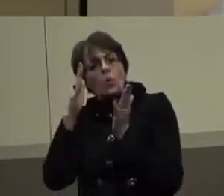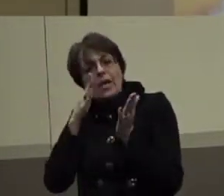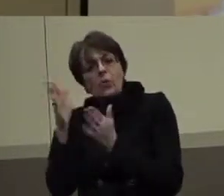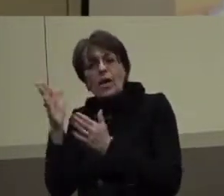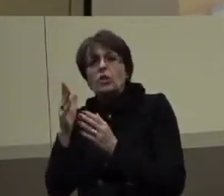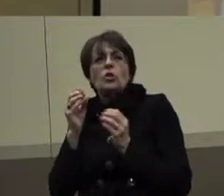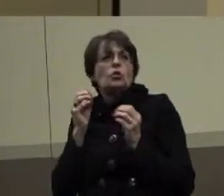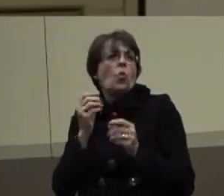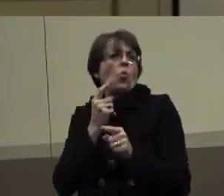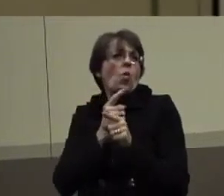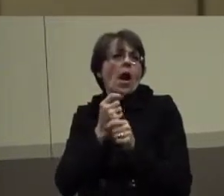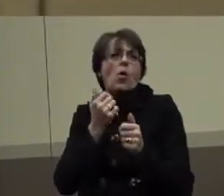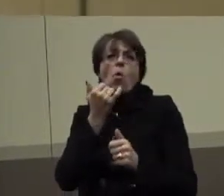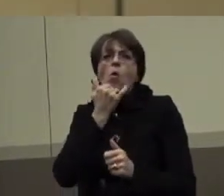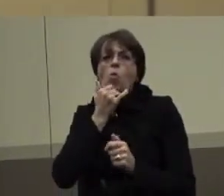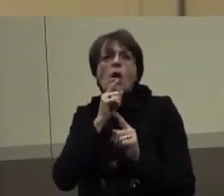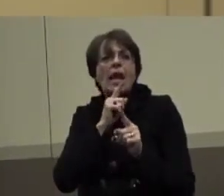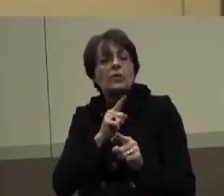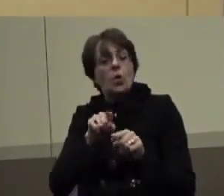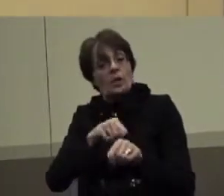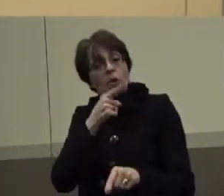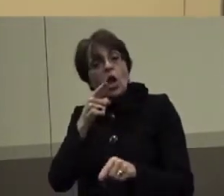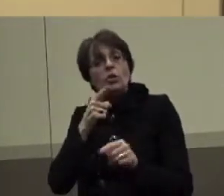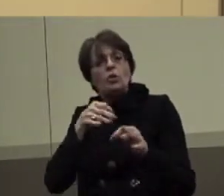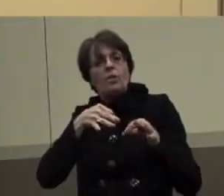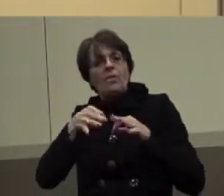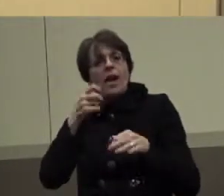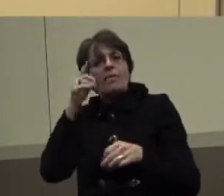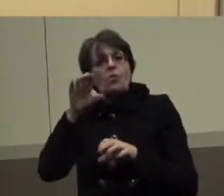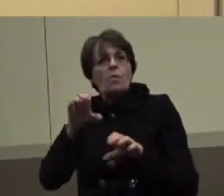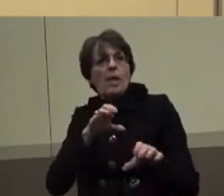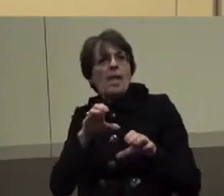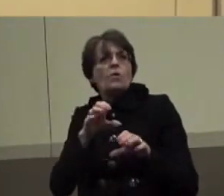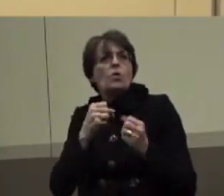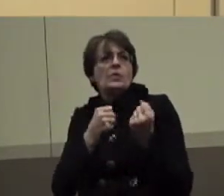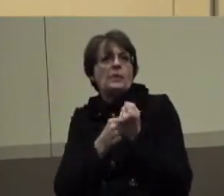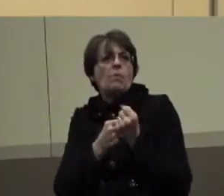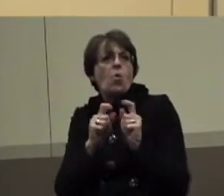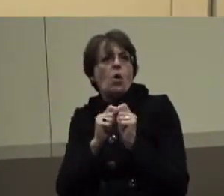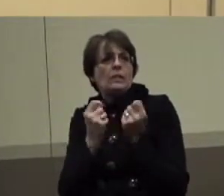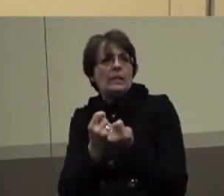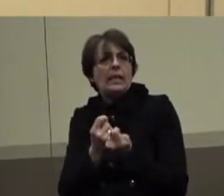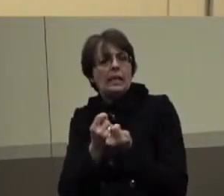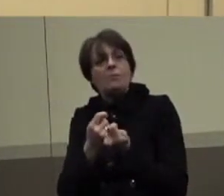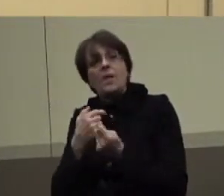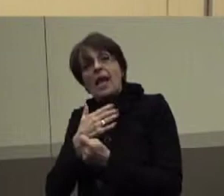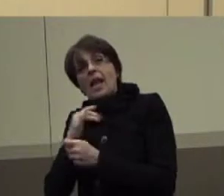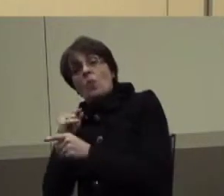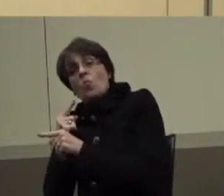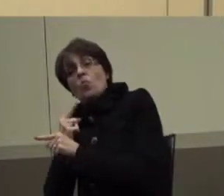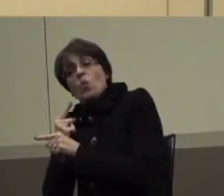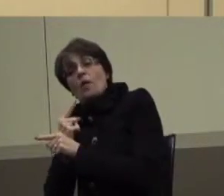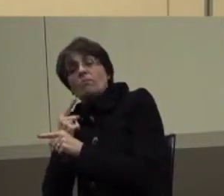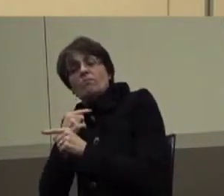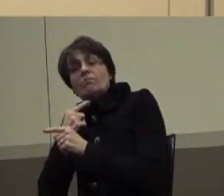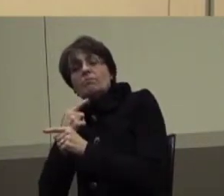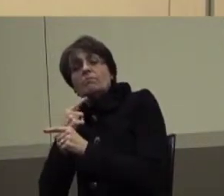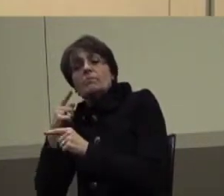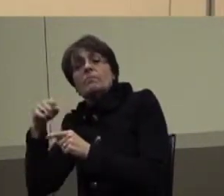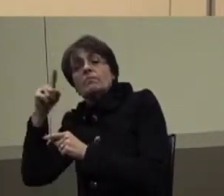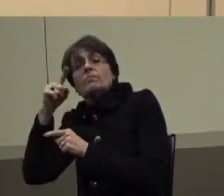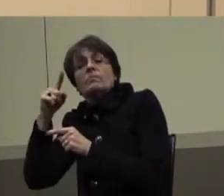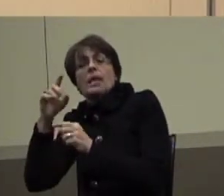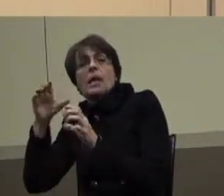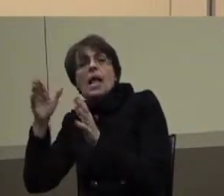or wrong answer as long as you define it for your behavior support team. Now, I like for regular classroom teachers